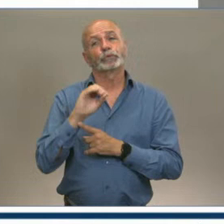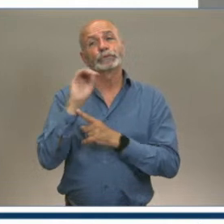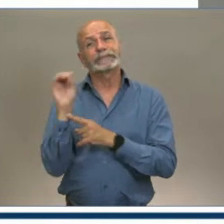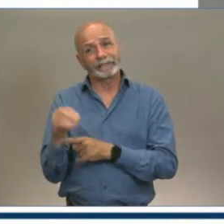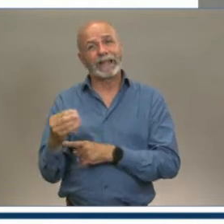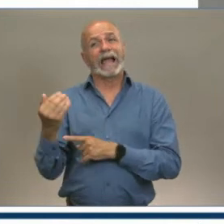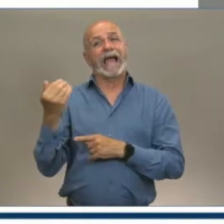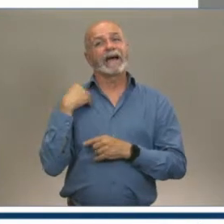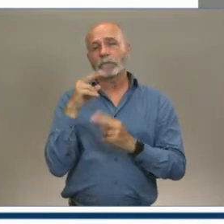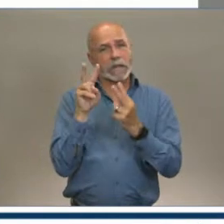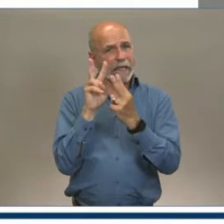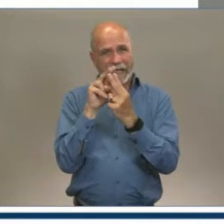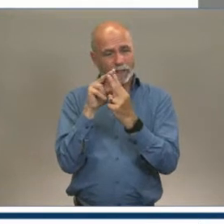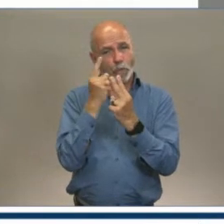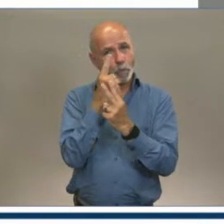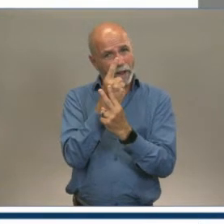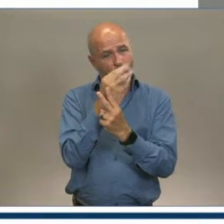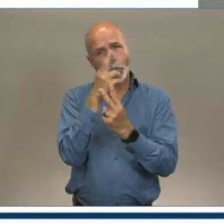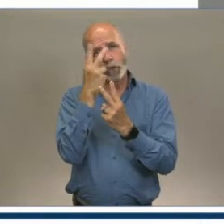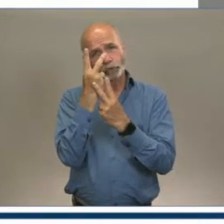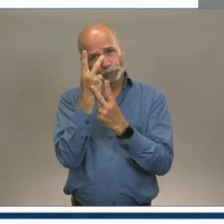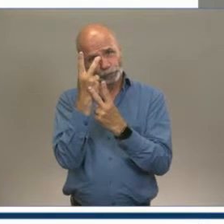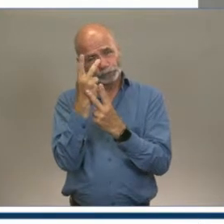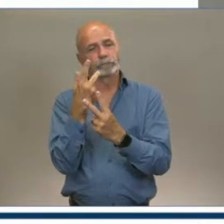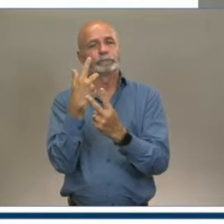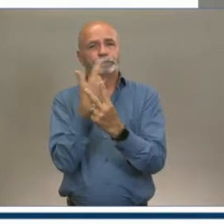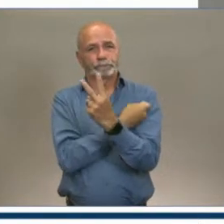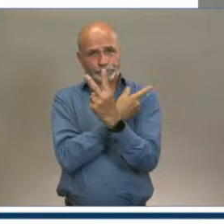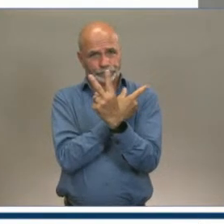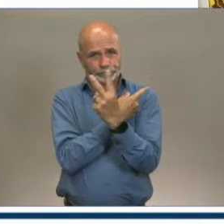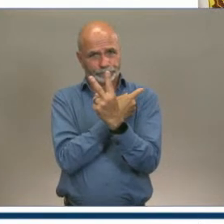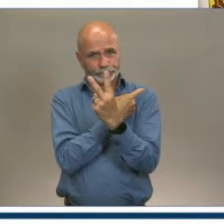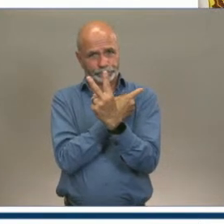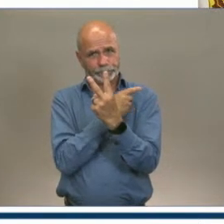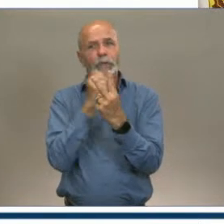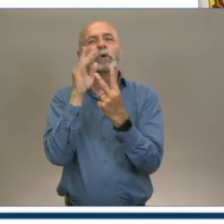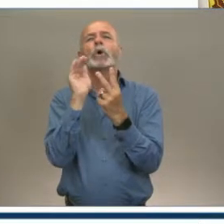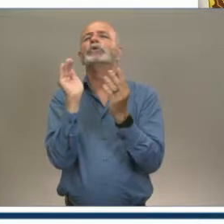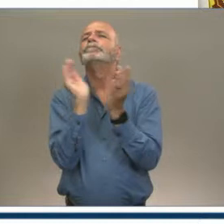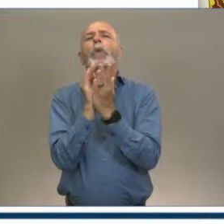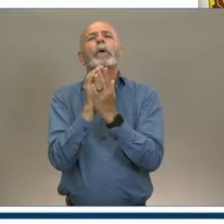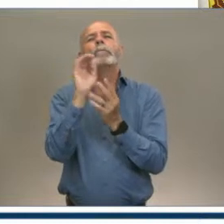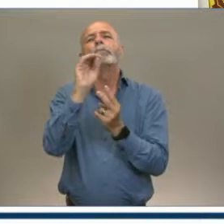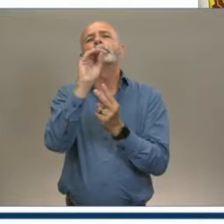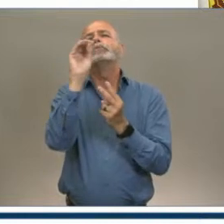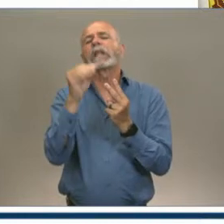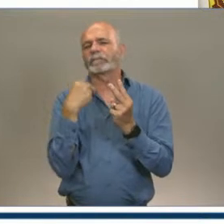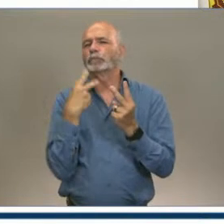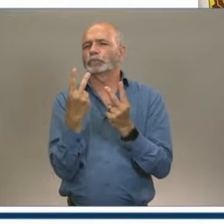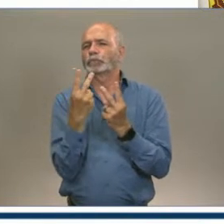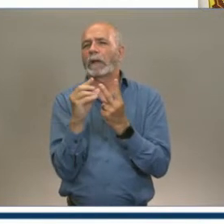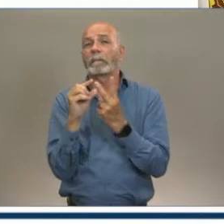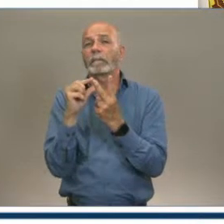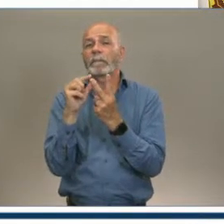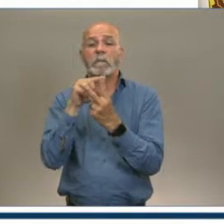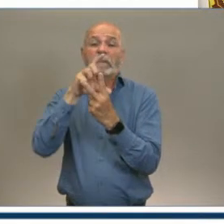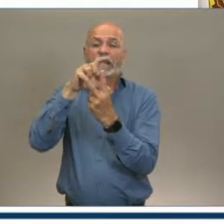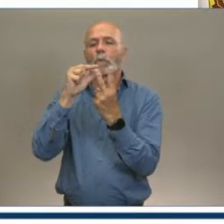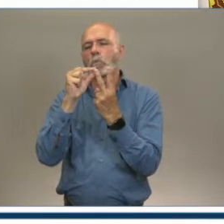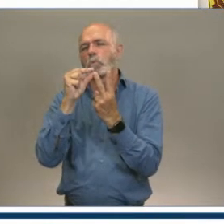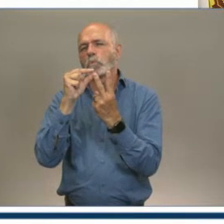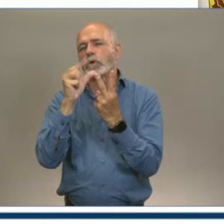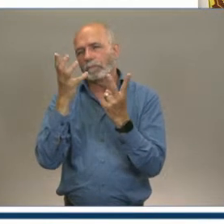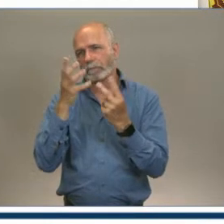small percentage of that have had both doses. Okay, we'll move now to Jesse Thomas with Global. Go ahead,